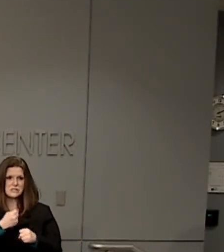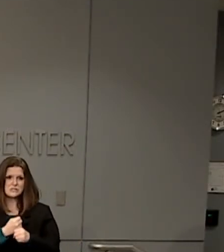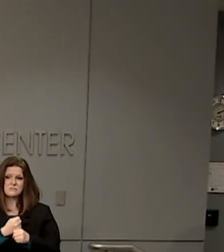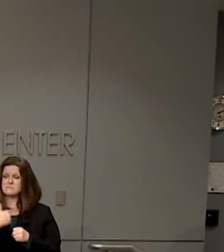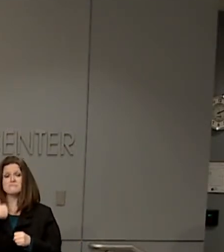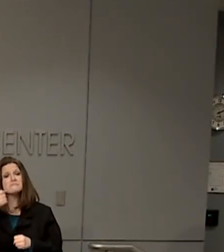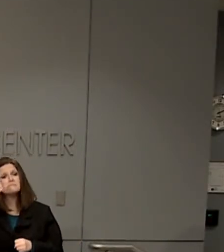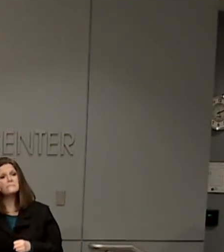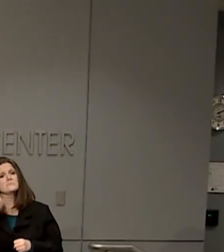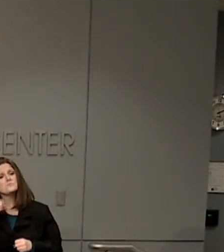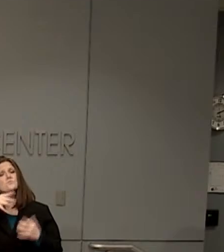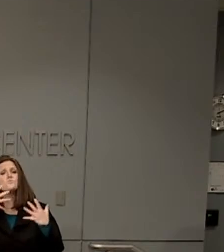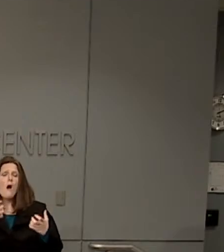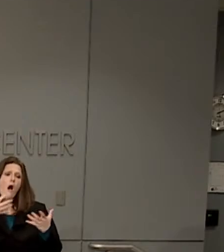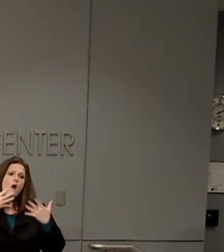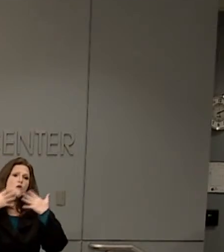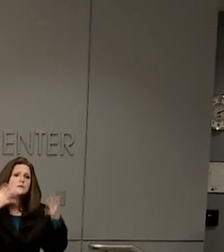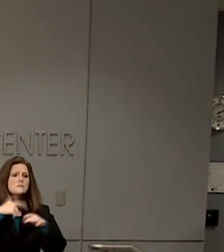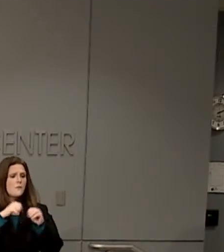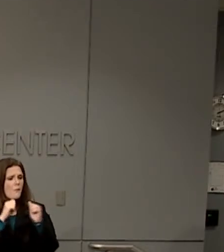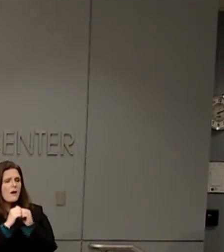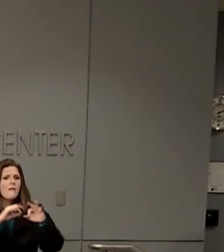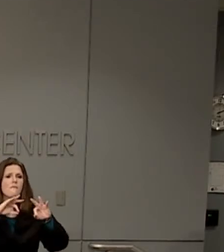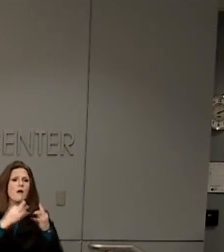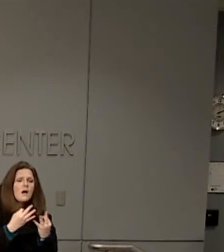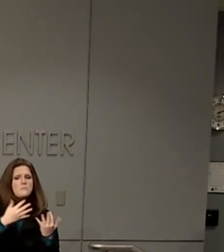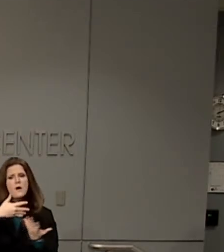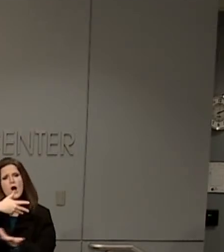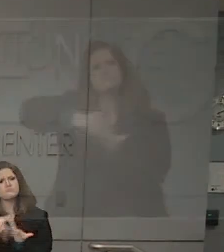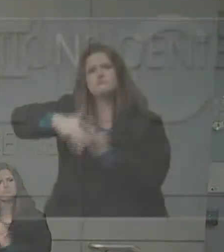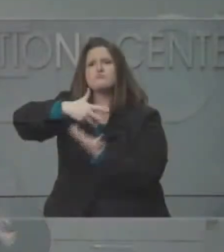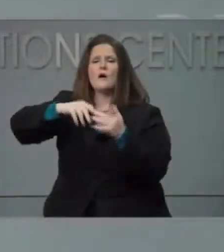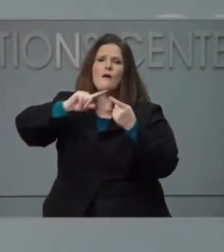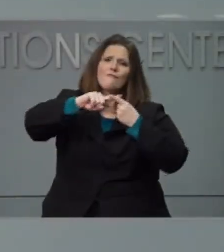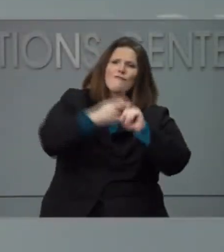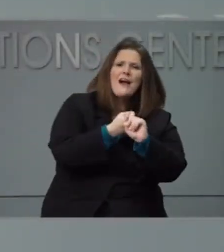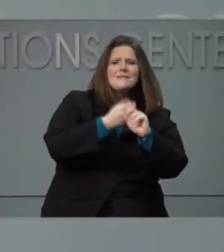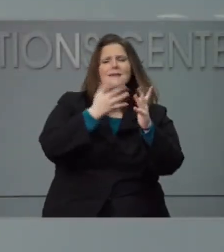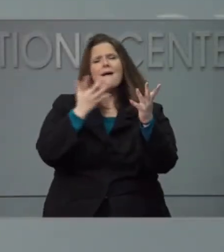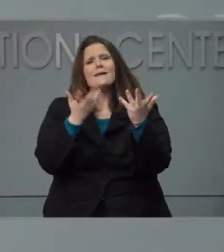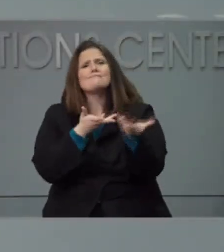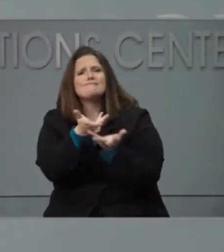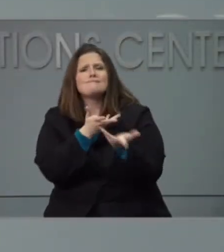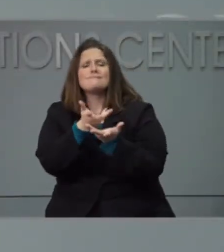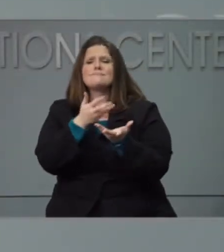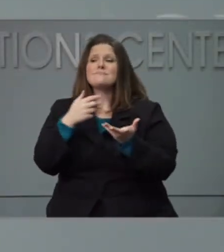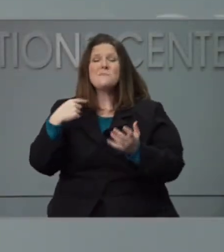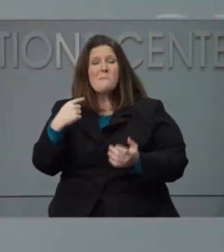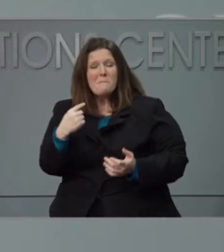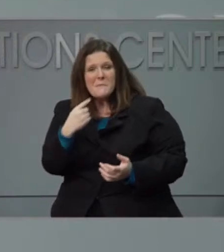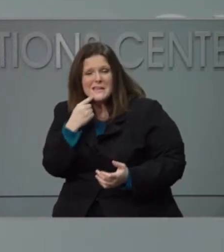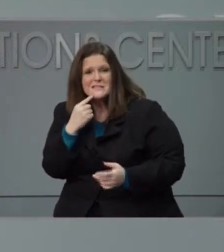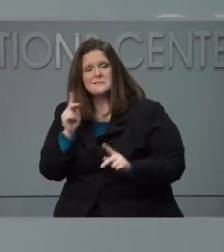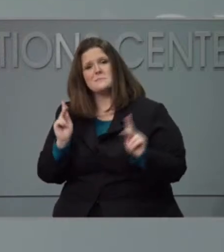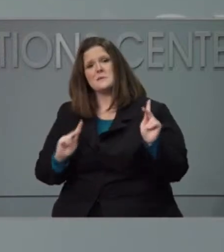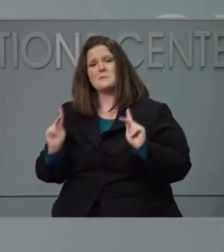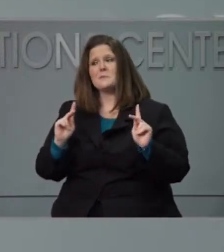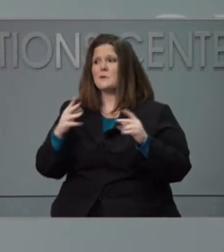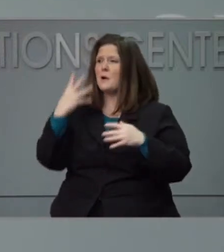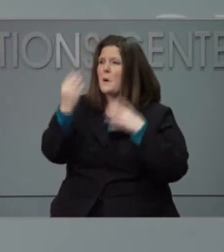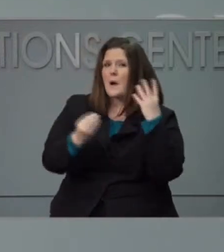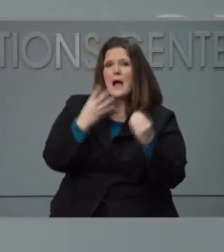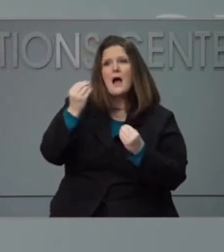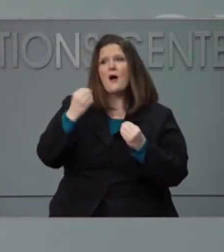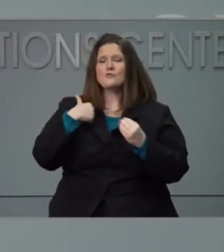and friends without having to worry about a virus. We miss the people we love and the places that bring us joy or